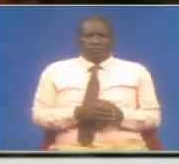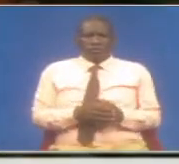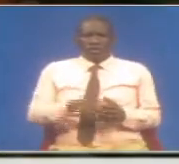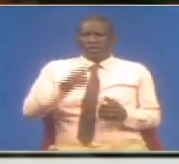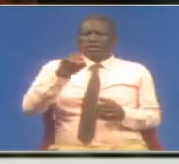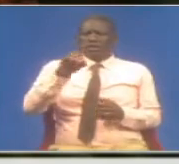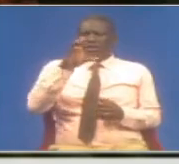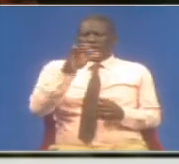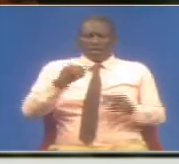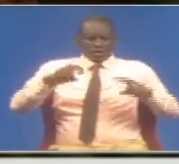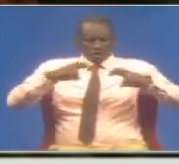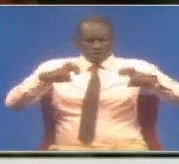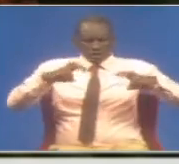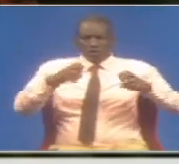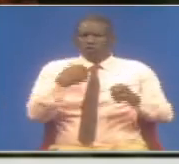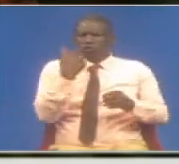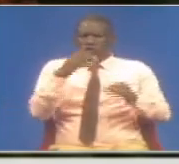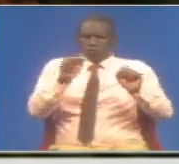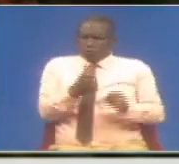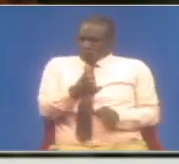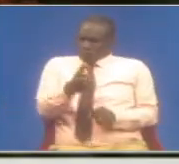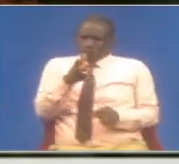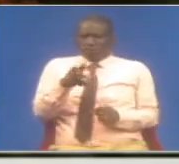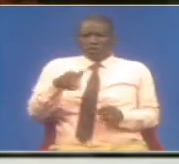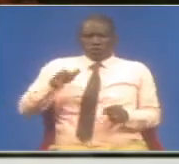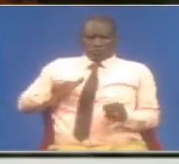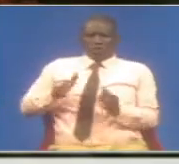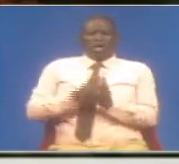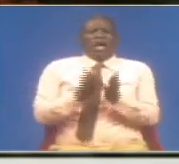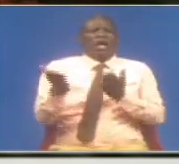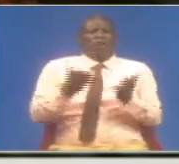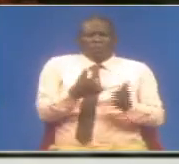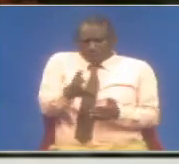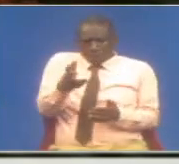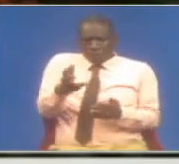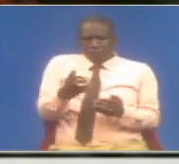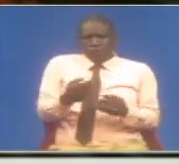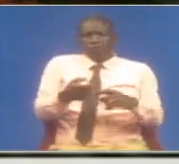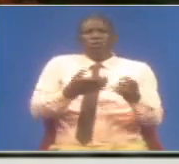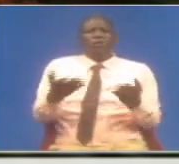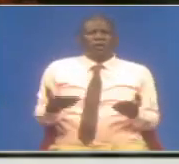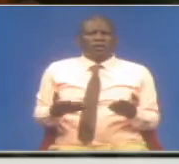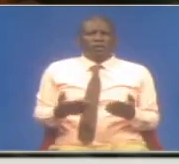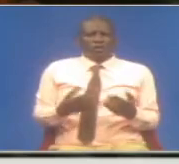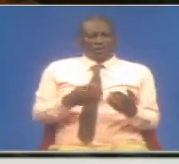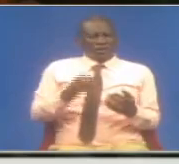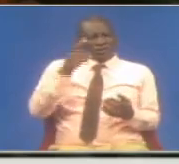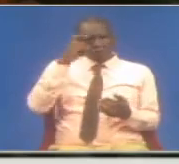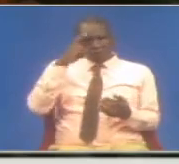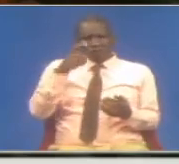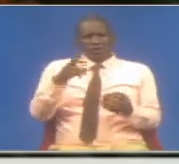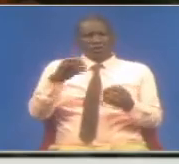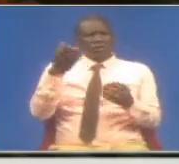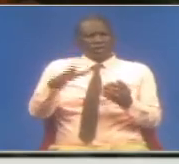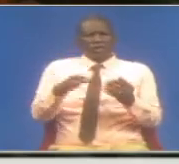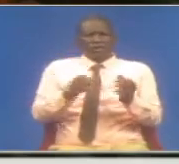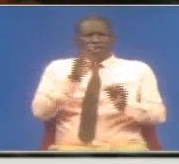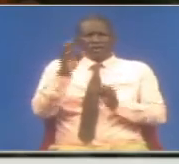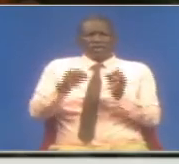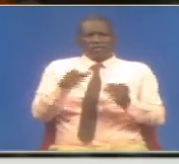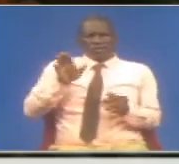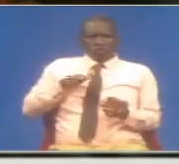is still investigating on who might have shot Waithera and where the bullet might have come from. Speculations are still rife on whether Waithera